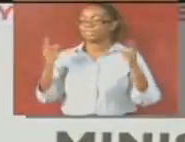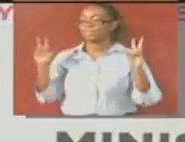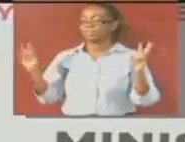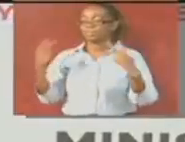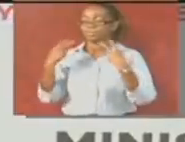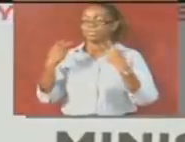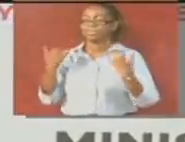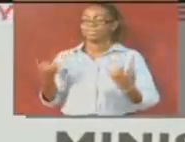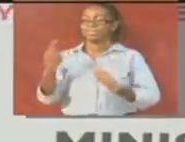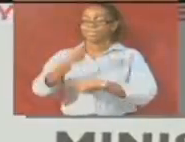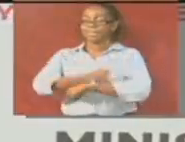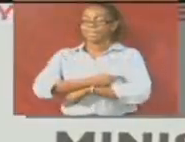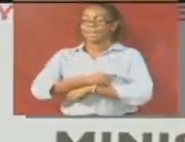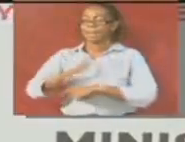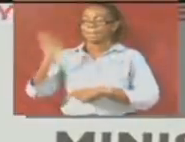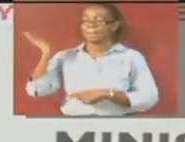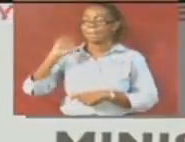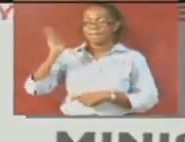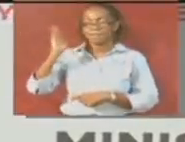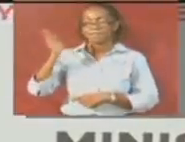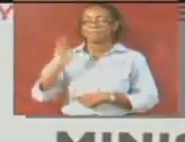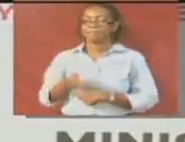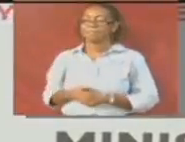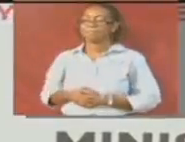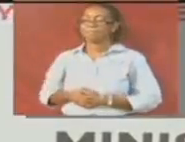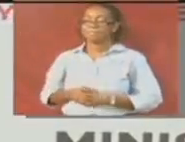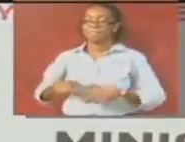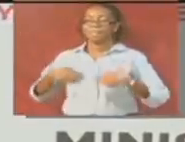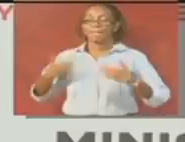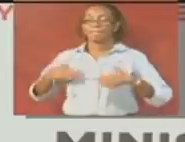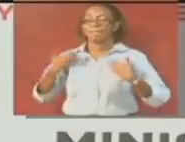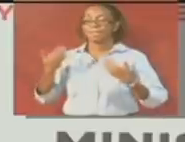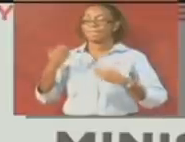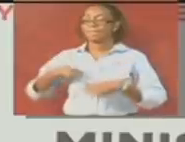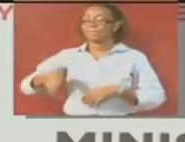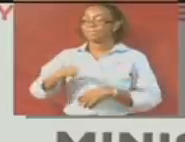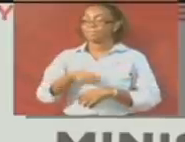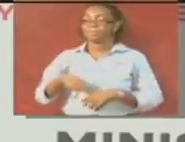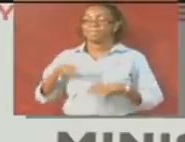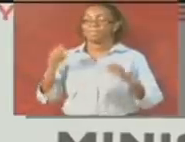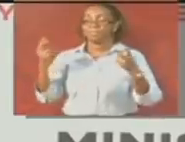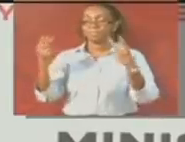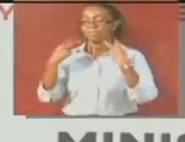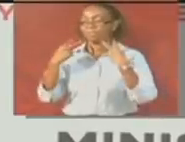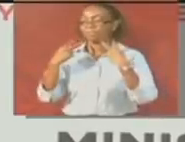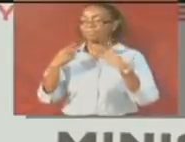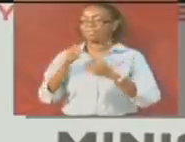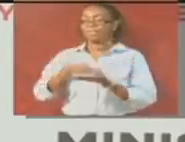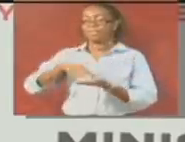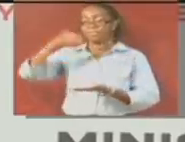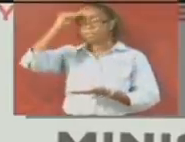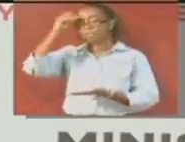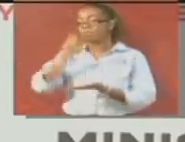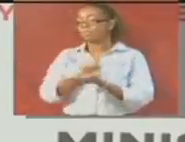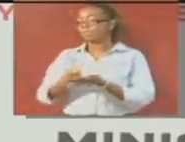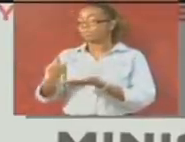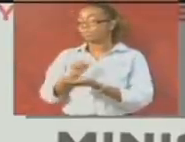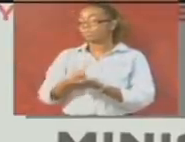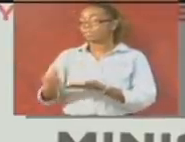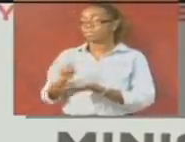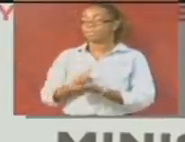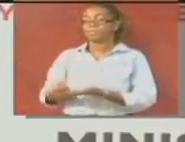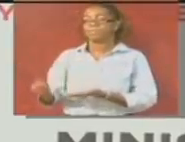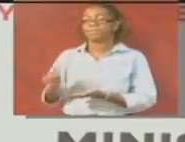today's media conference. We really do appreciate that you take the time each week to attend